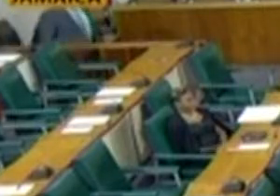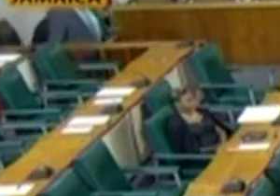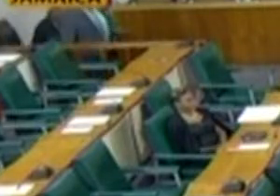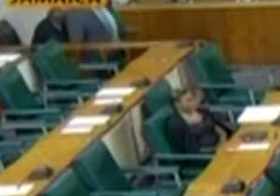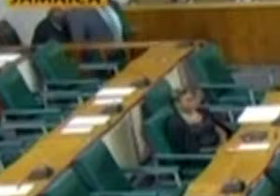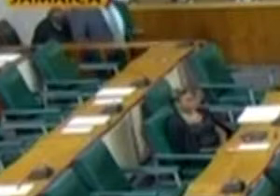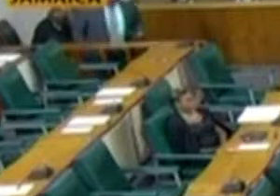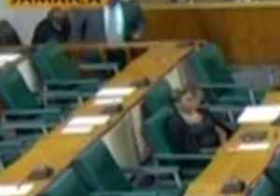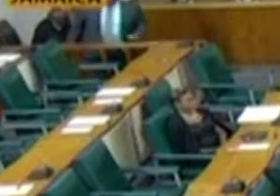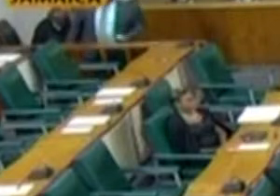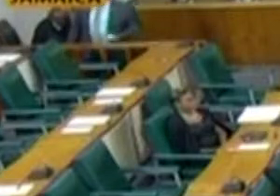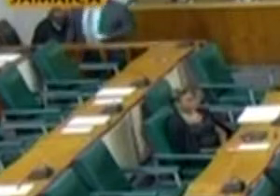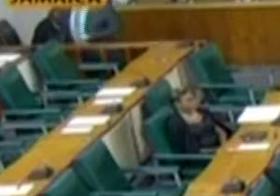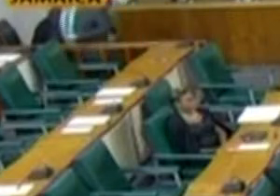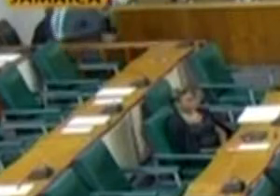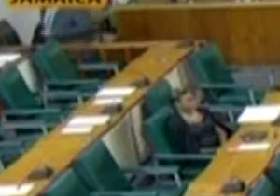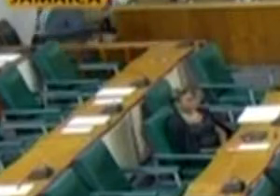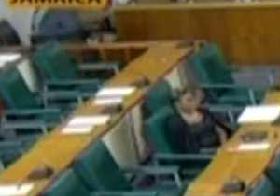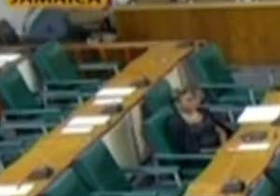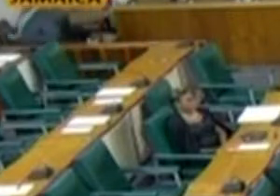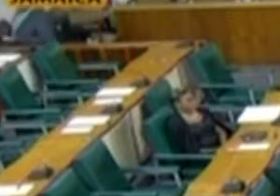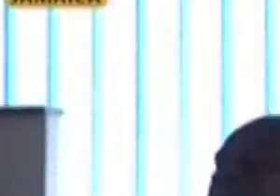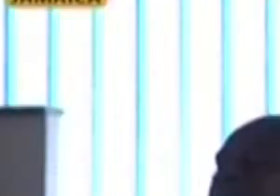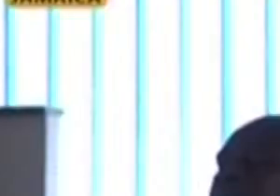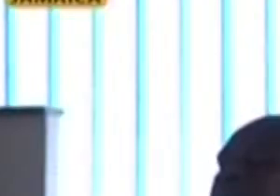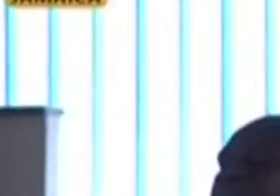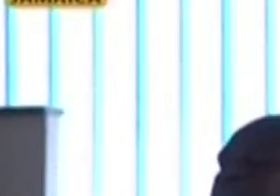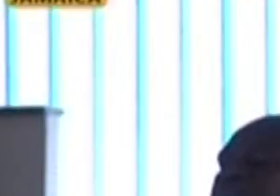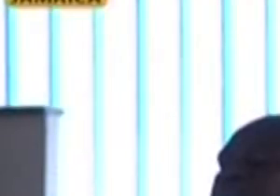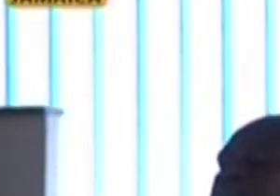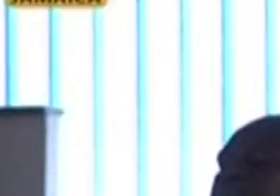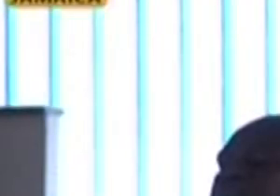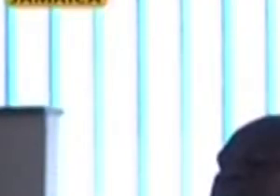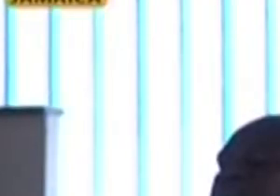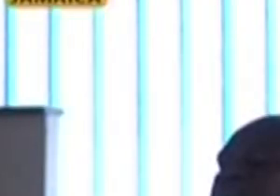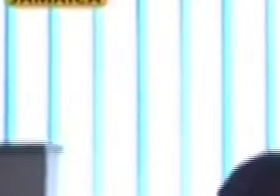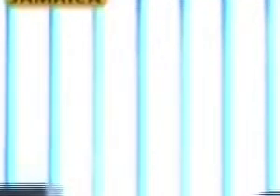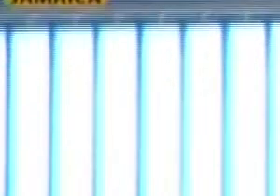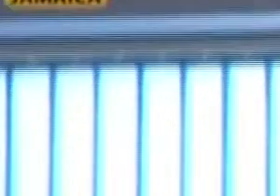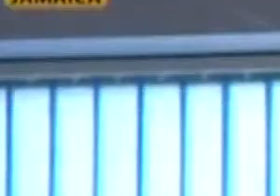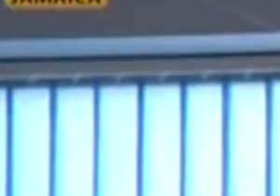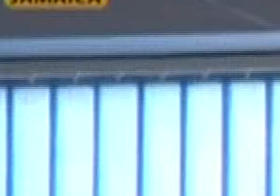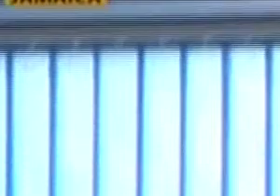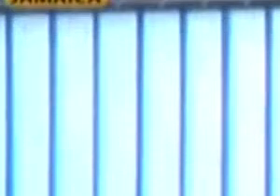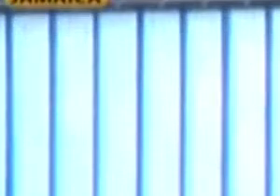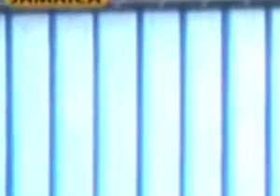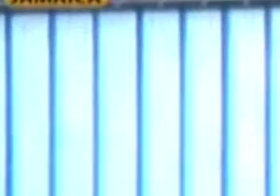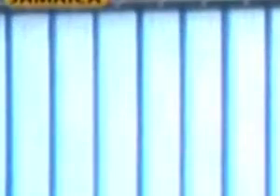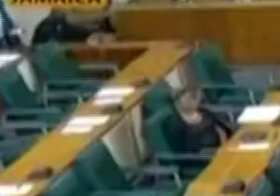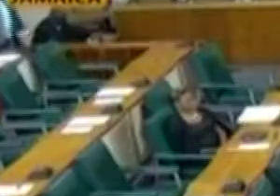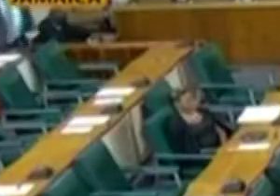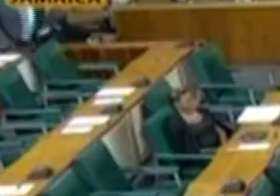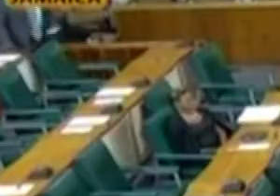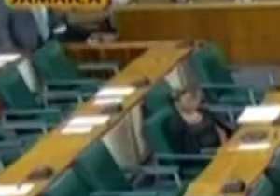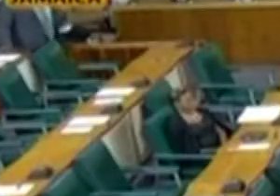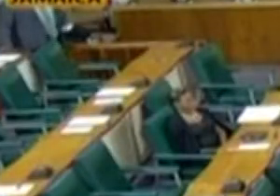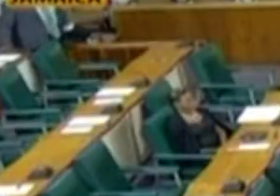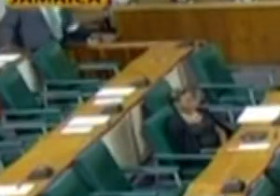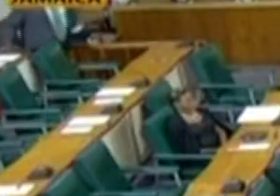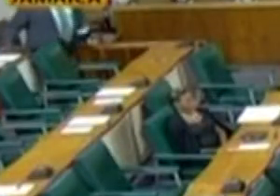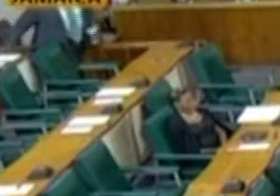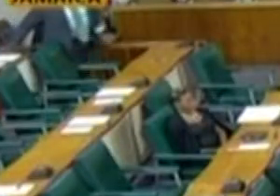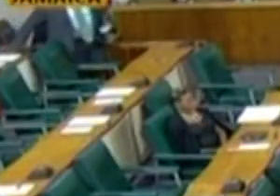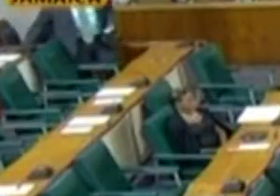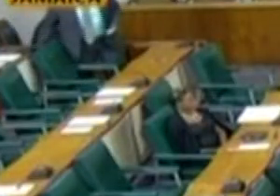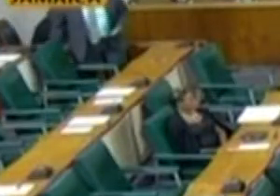And members, I ask you to indulge me today as I say also a very special welcome